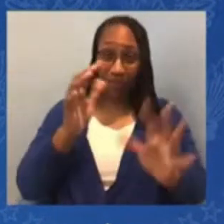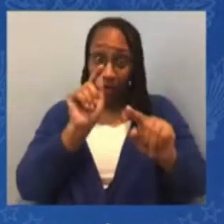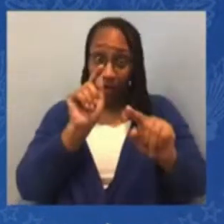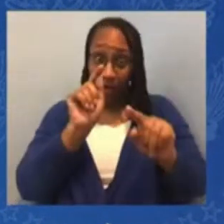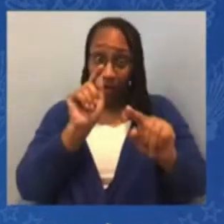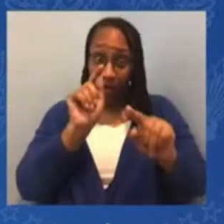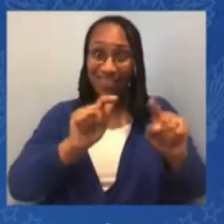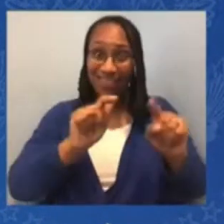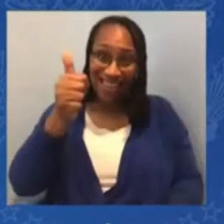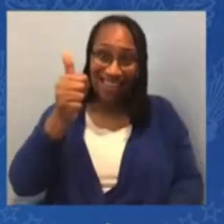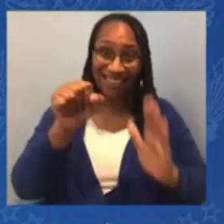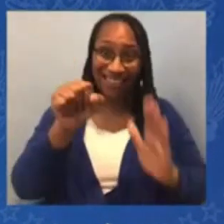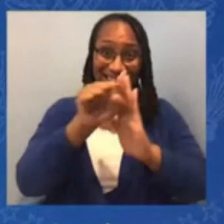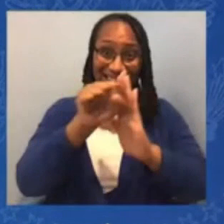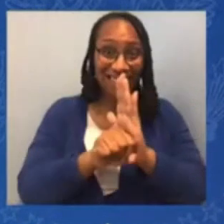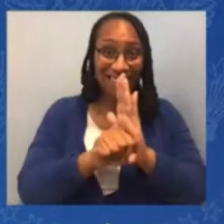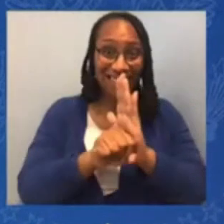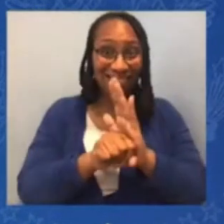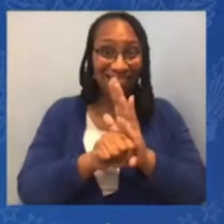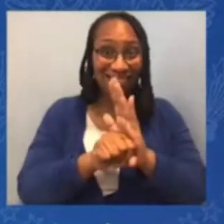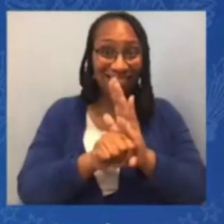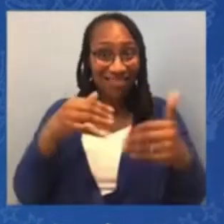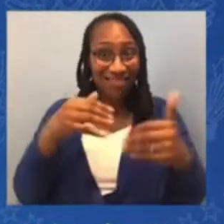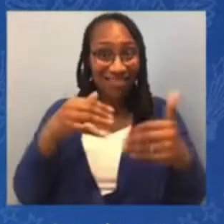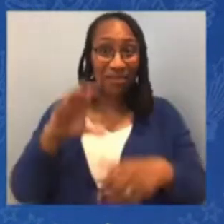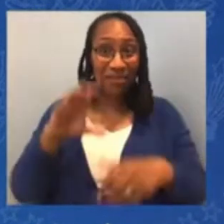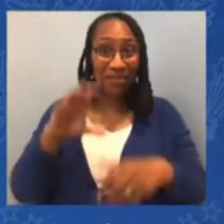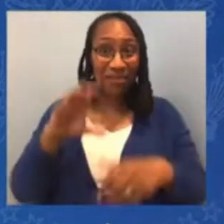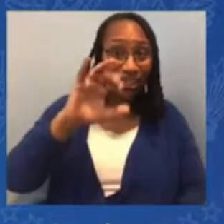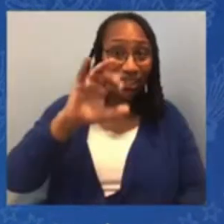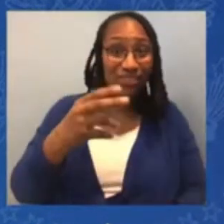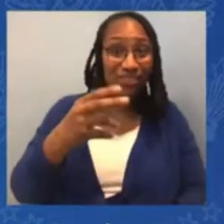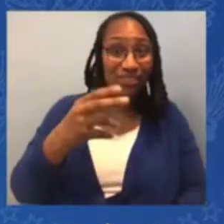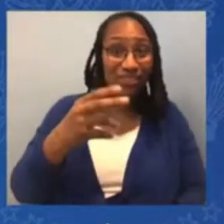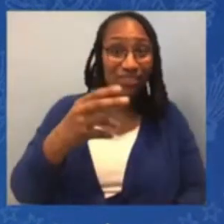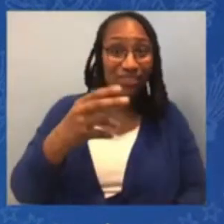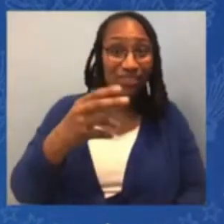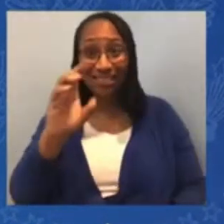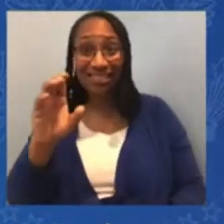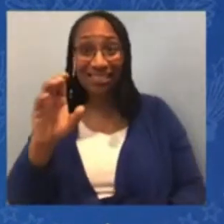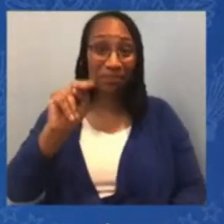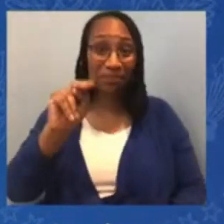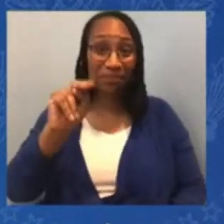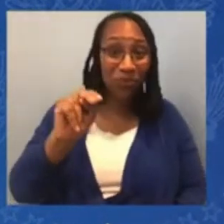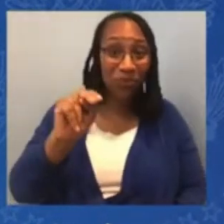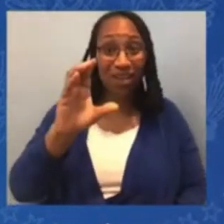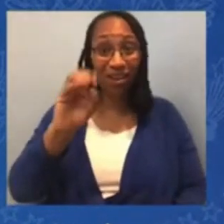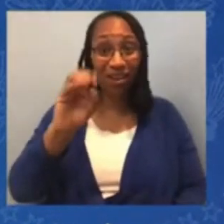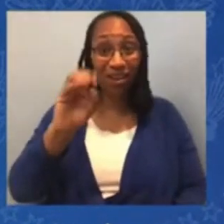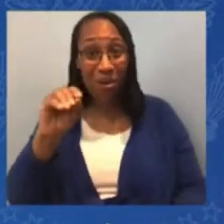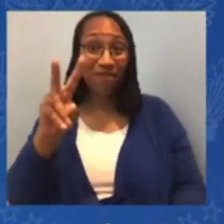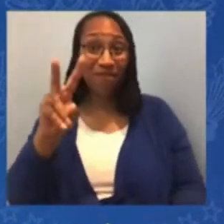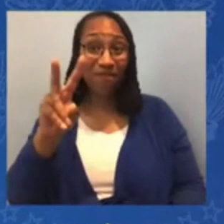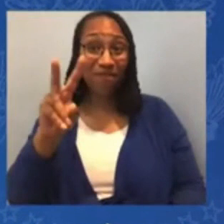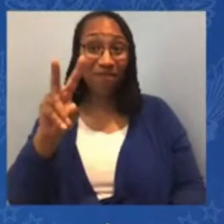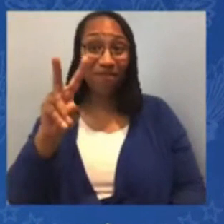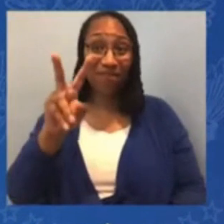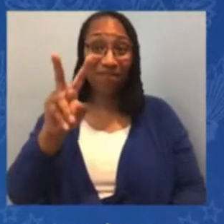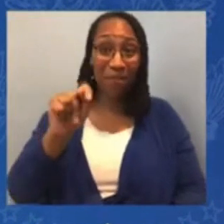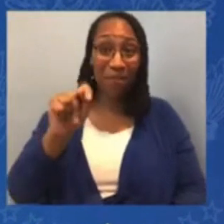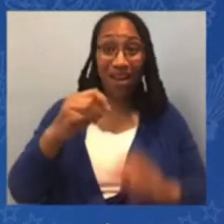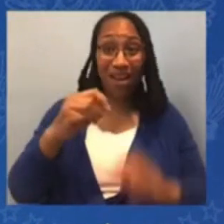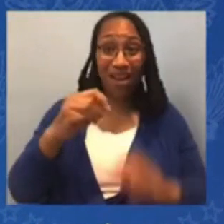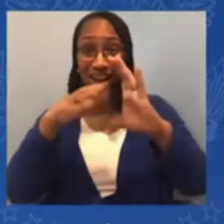red flag laws. Now, 21 states plus the District of Columbia have red flag laws in effect.